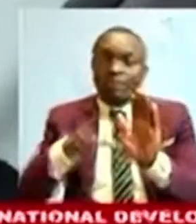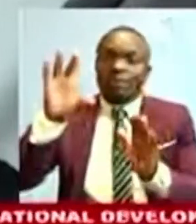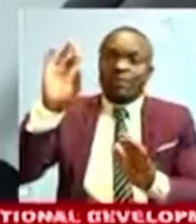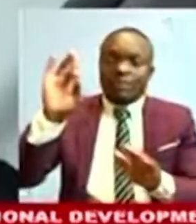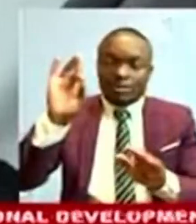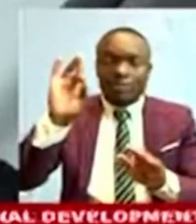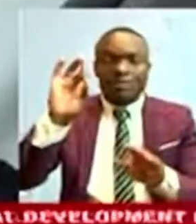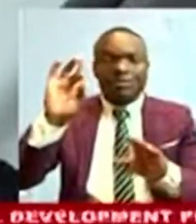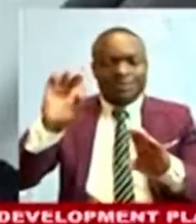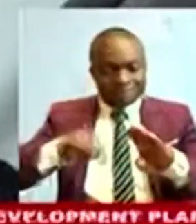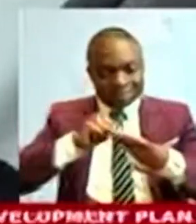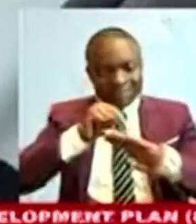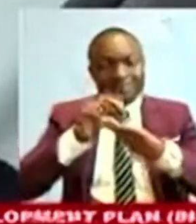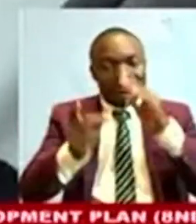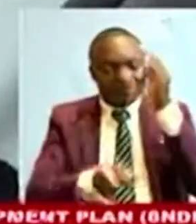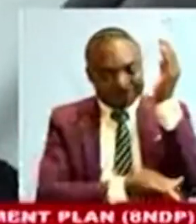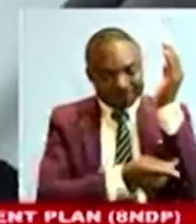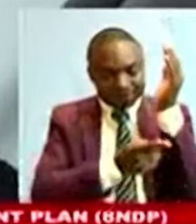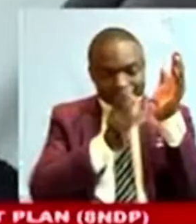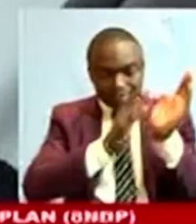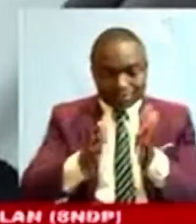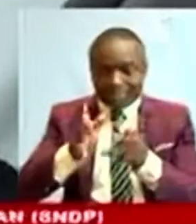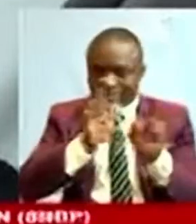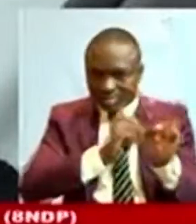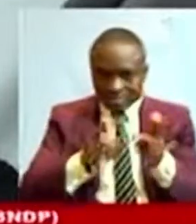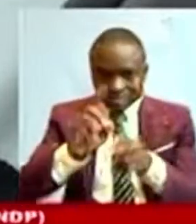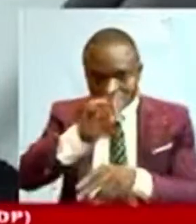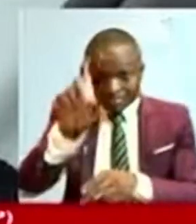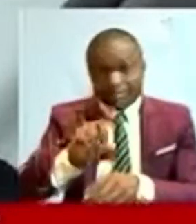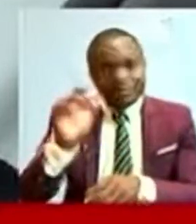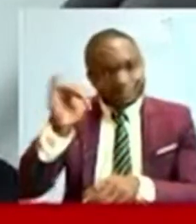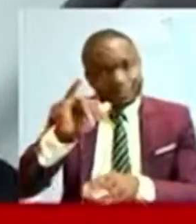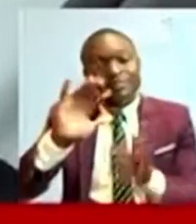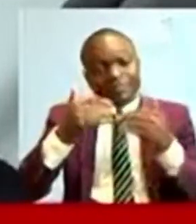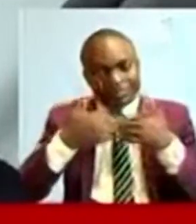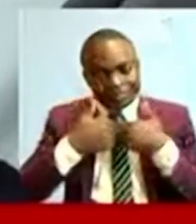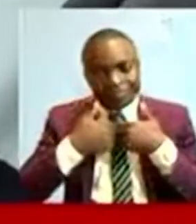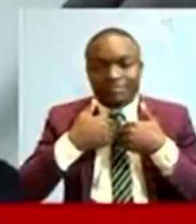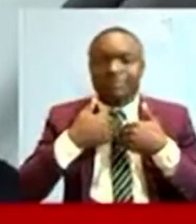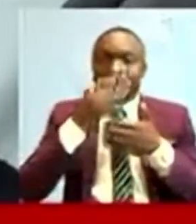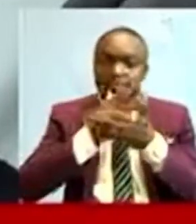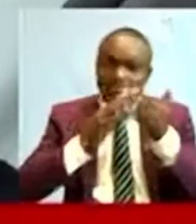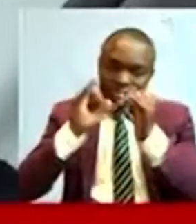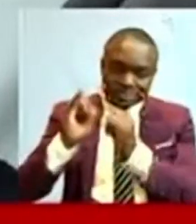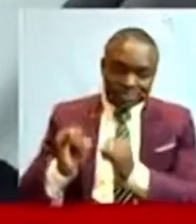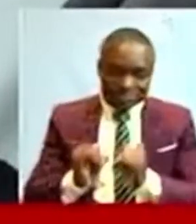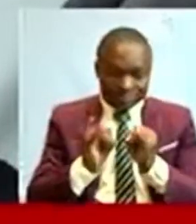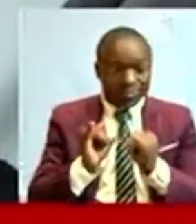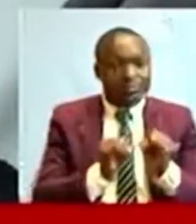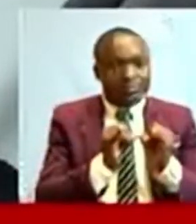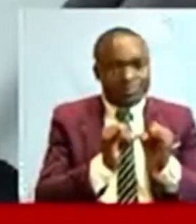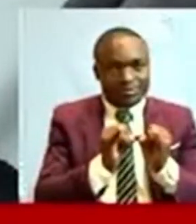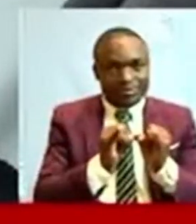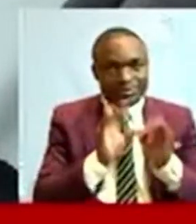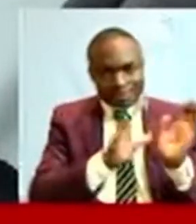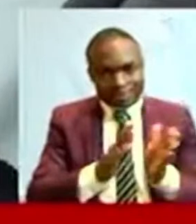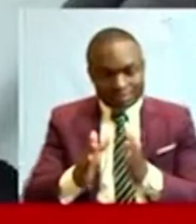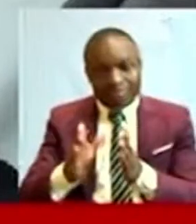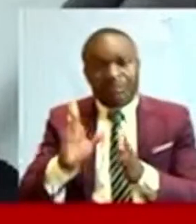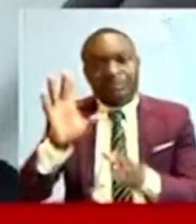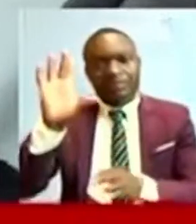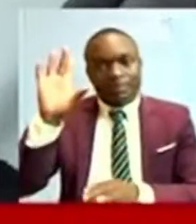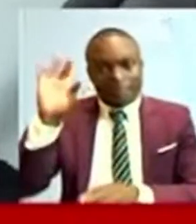Plan. So to answer that question, yes, we had sight of the implementation plan of the 8th NDP,